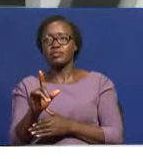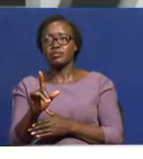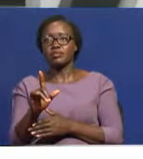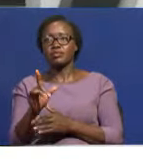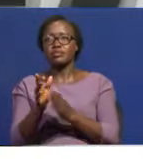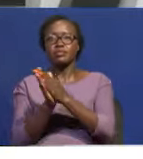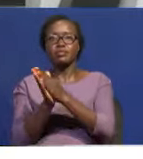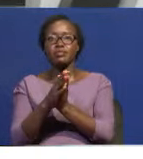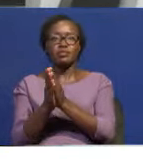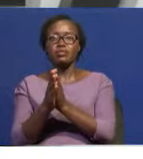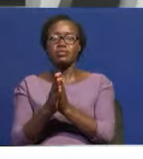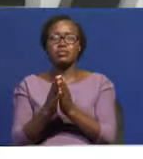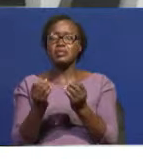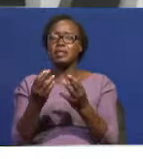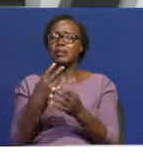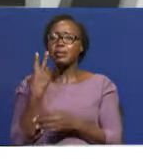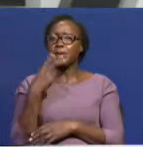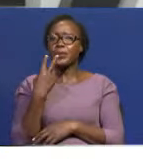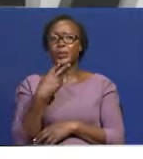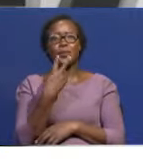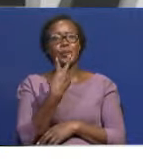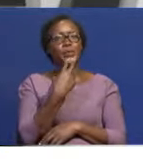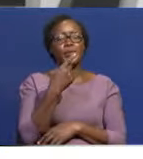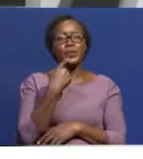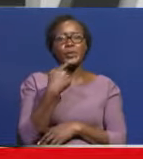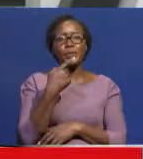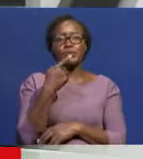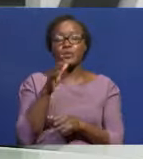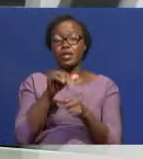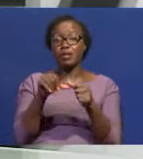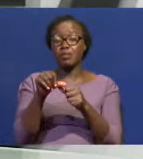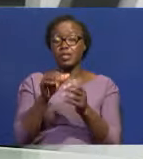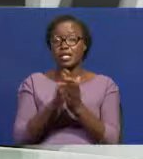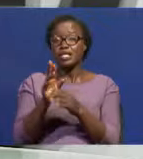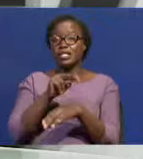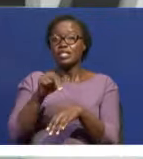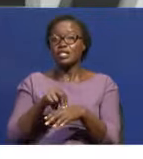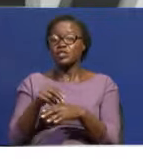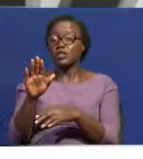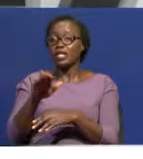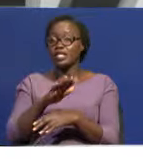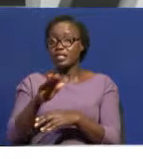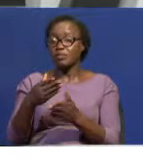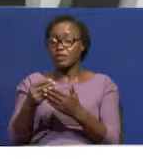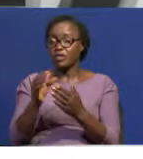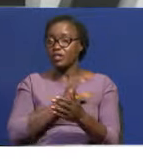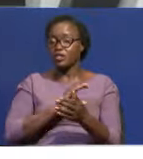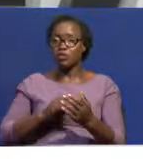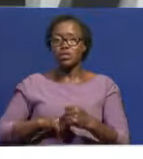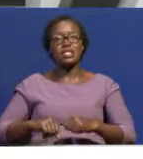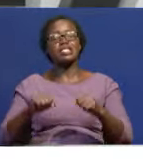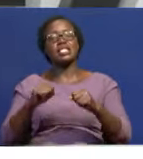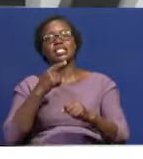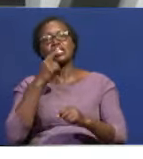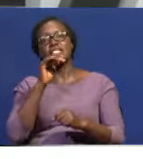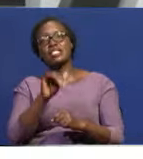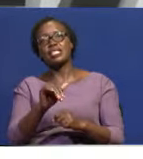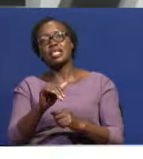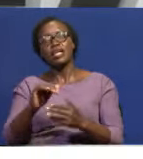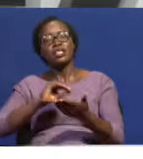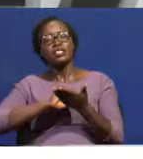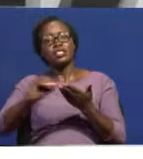a story that has been on the lips of many lately. The National Assembly Finance Committee Chair Kuria Kimani saying now that